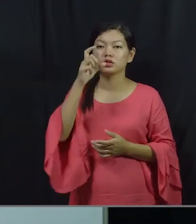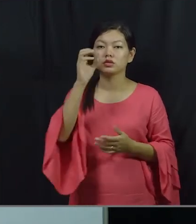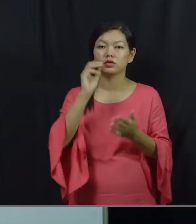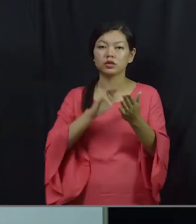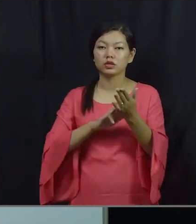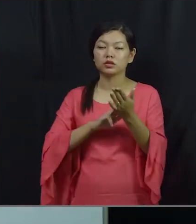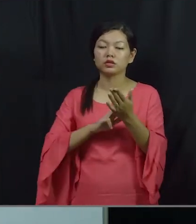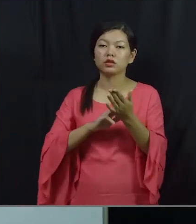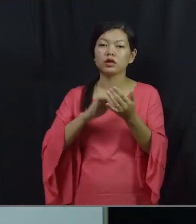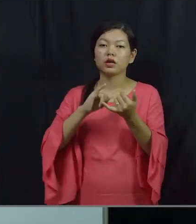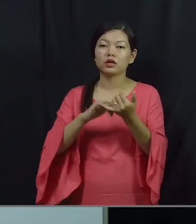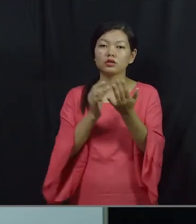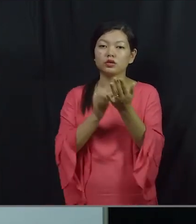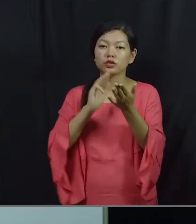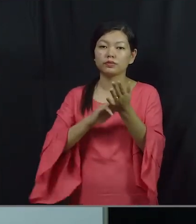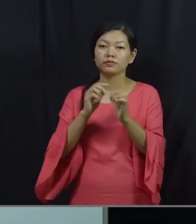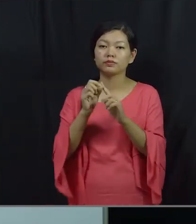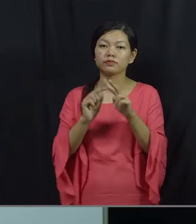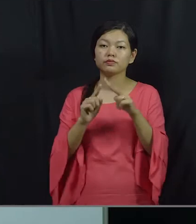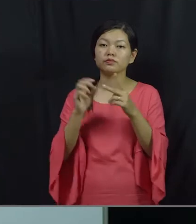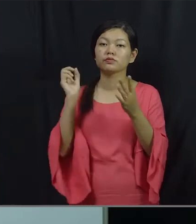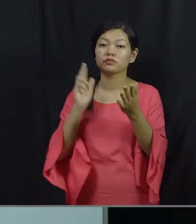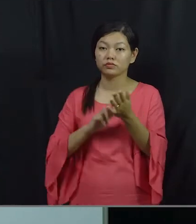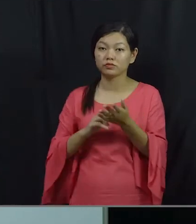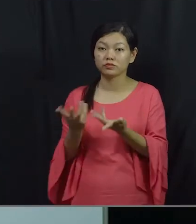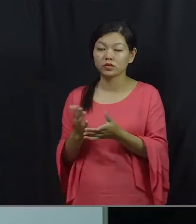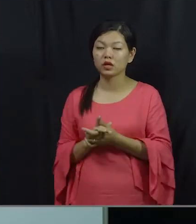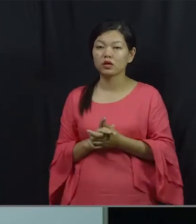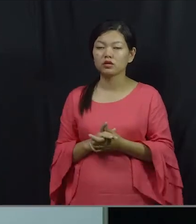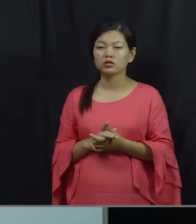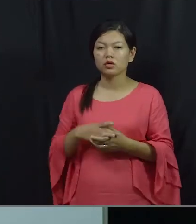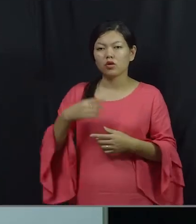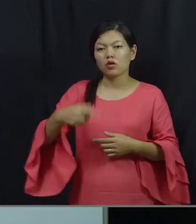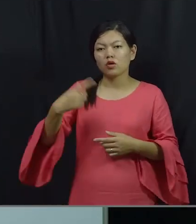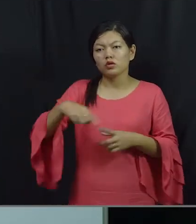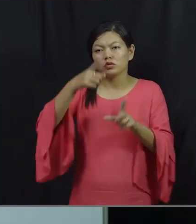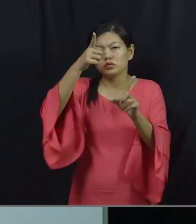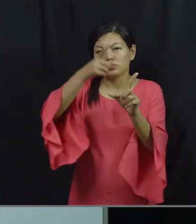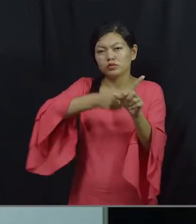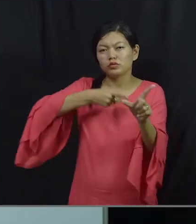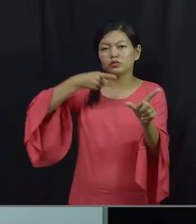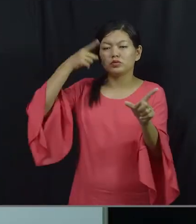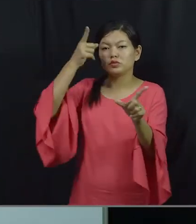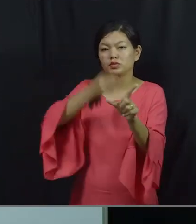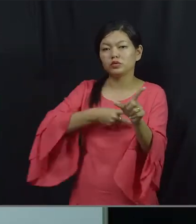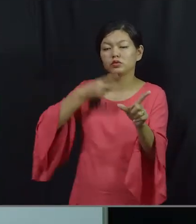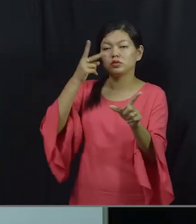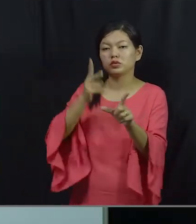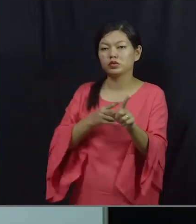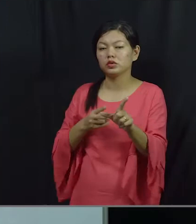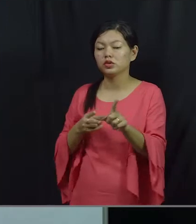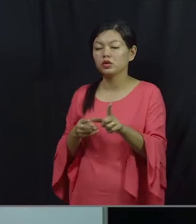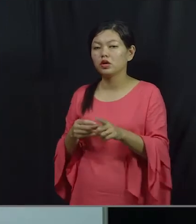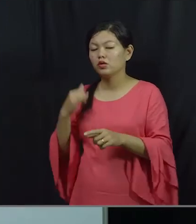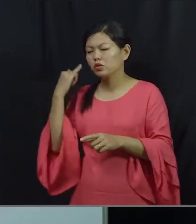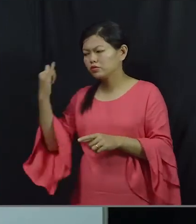for a specific period, but consumption is all throughout the year will be consuming, isn't it? So the goods have to be in a good condition. That's why warehousing or storage is a